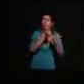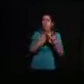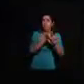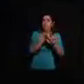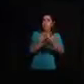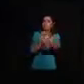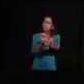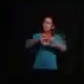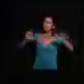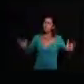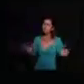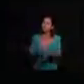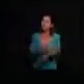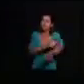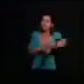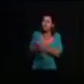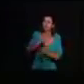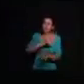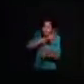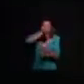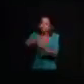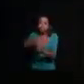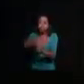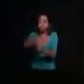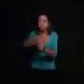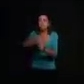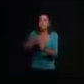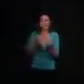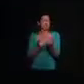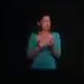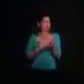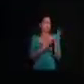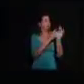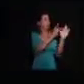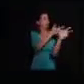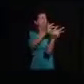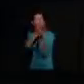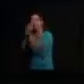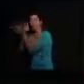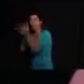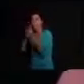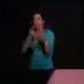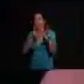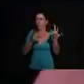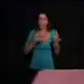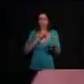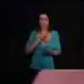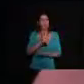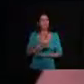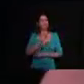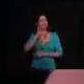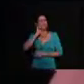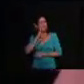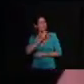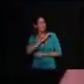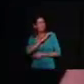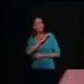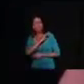video part of everything going. They just went out and they just started filming people. I mean, it was really neat to see